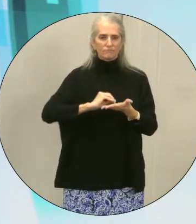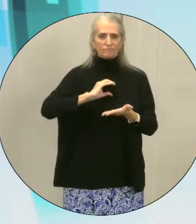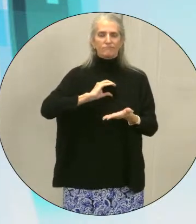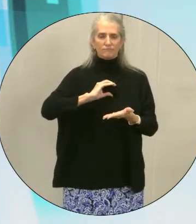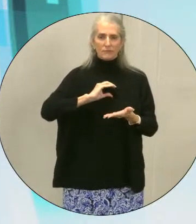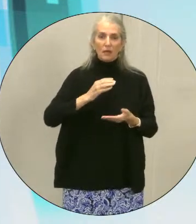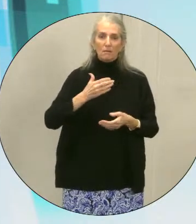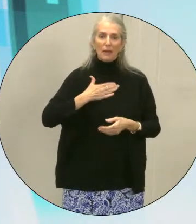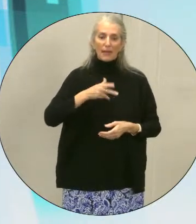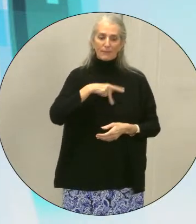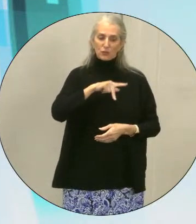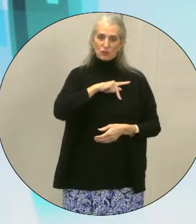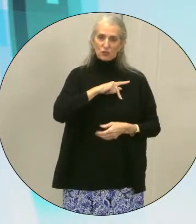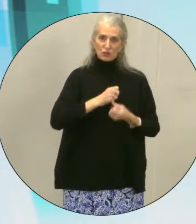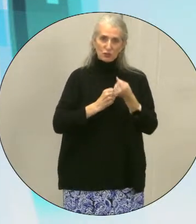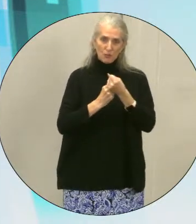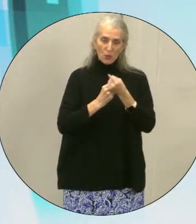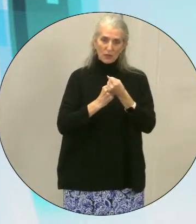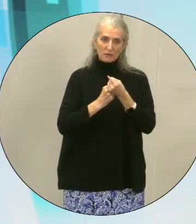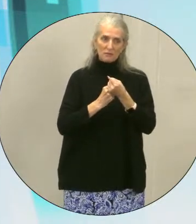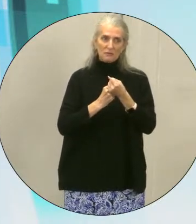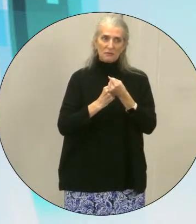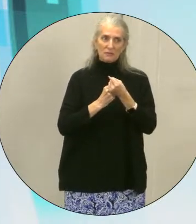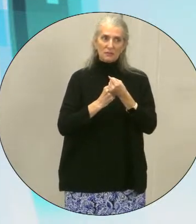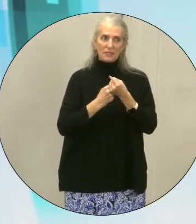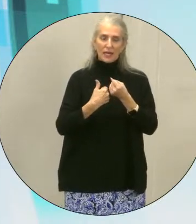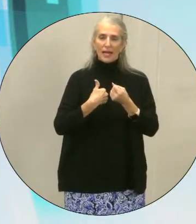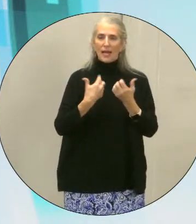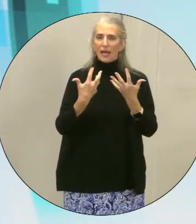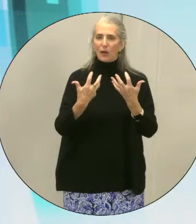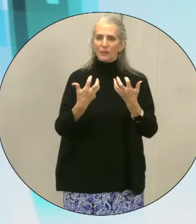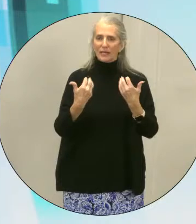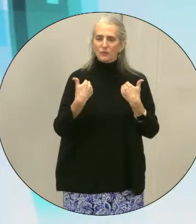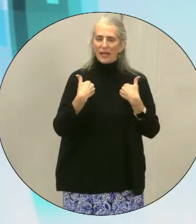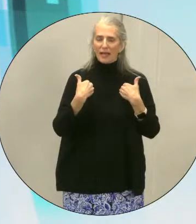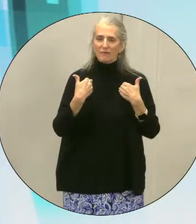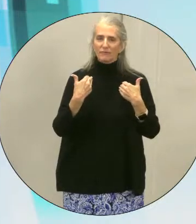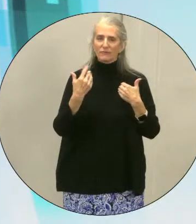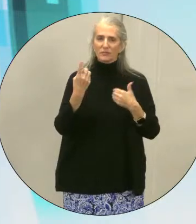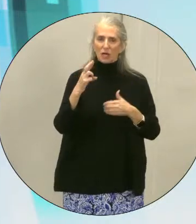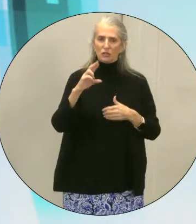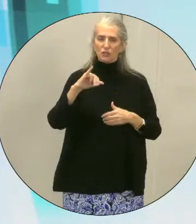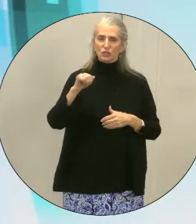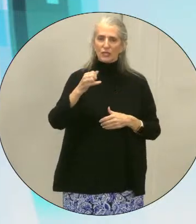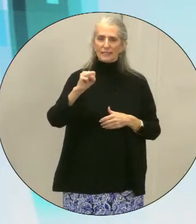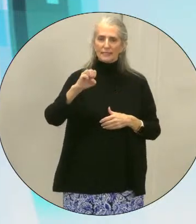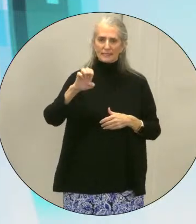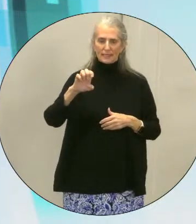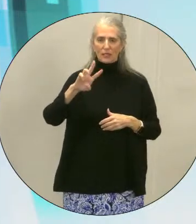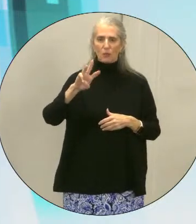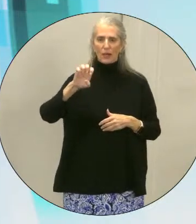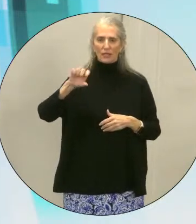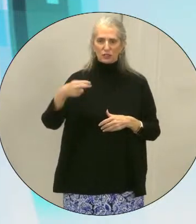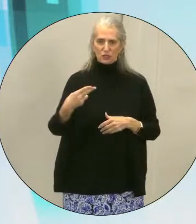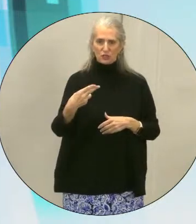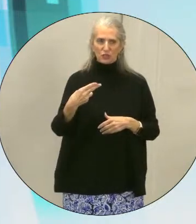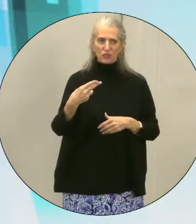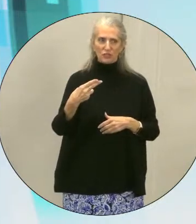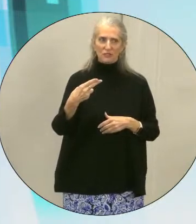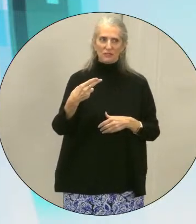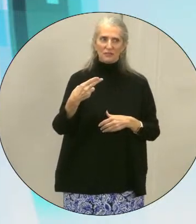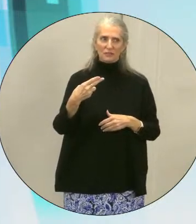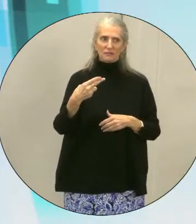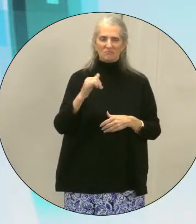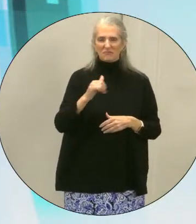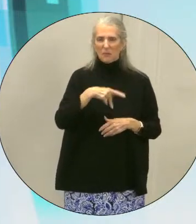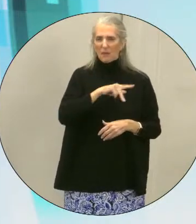personal support, I would like to have Dr. Jesse Welch there, but that's my